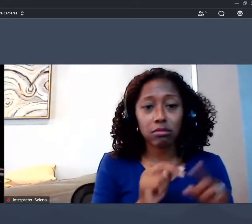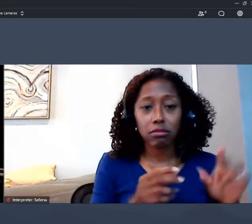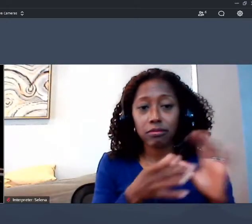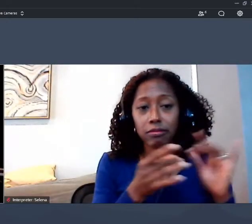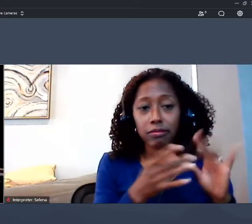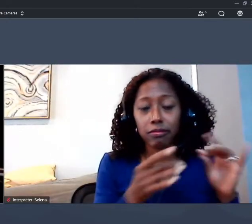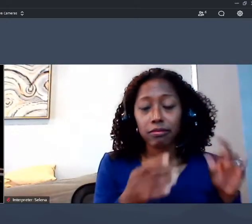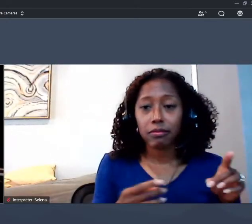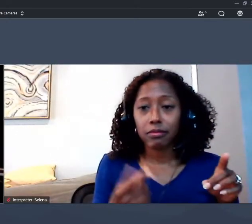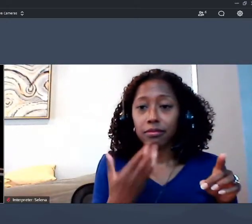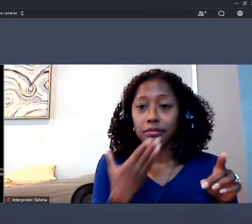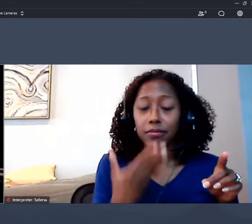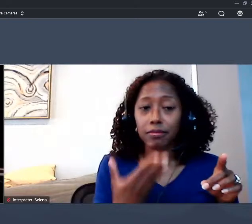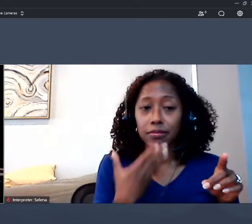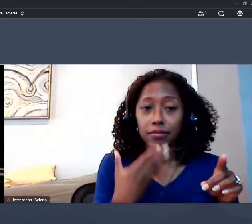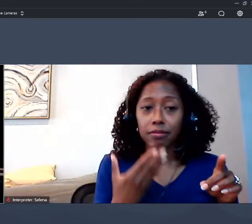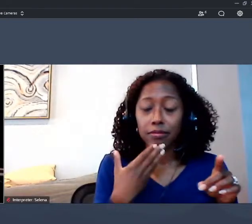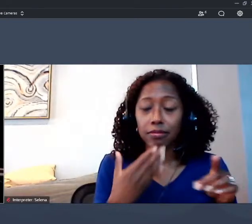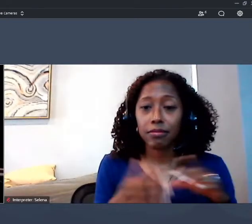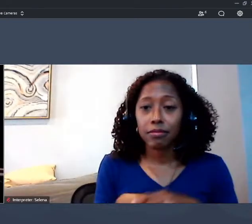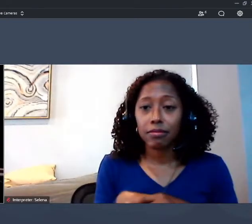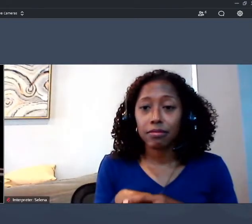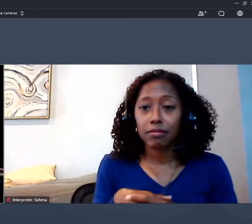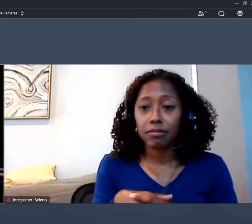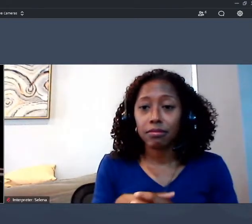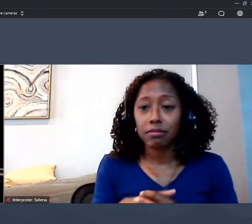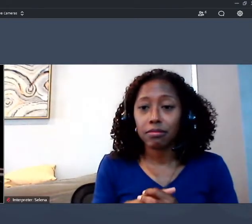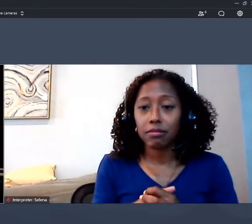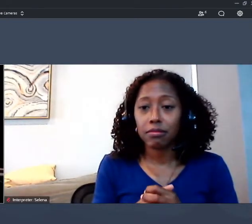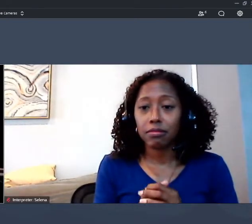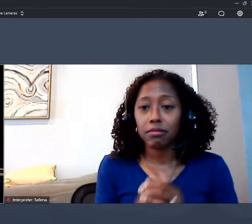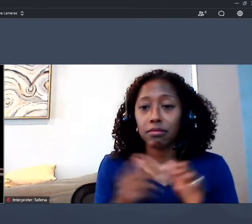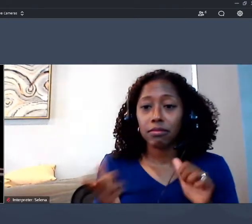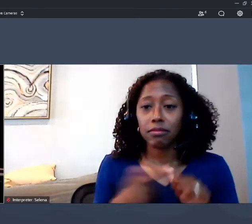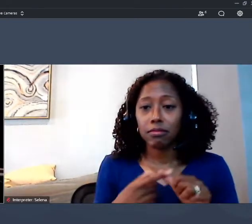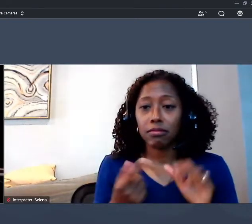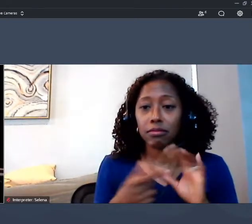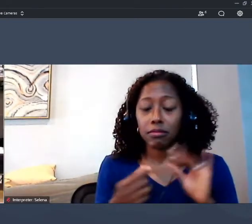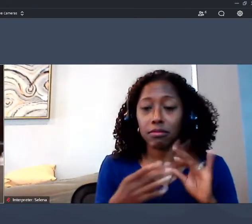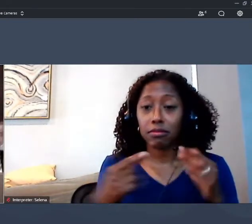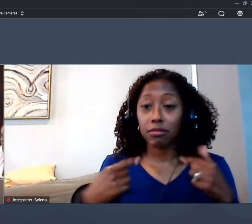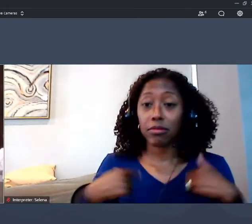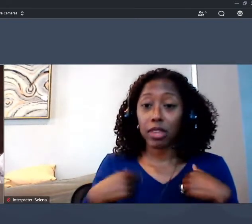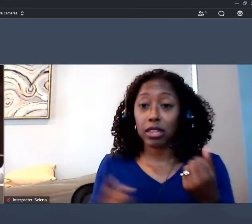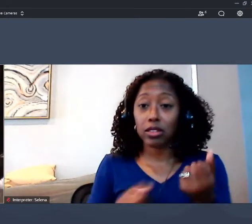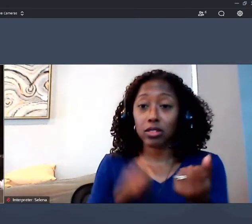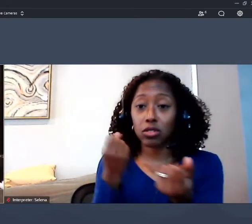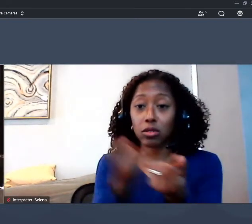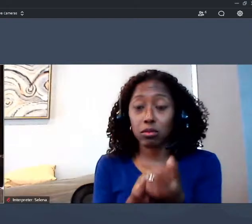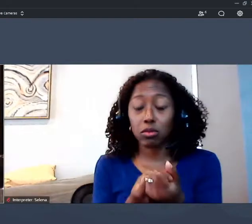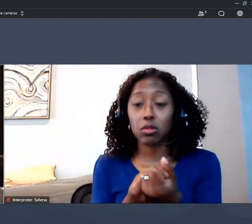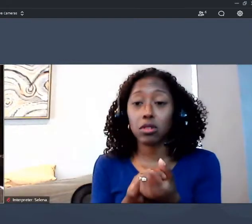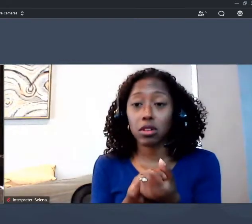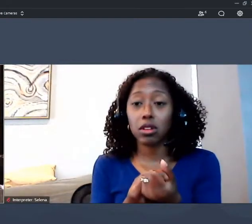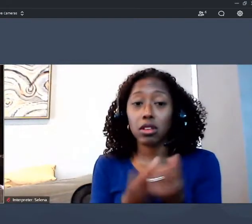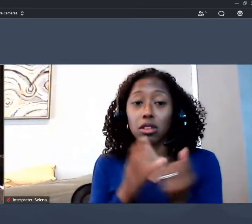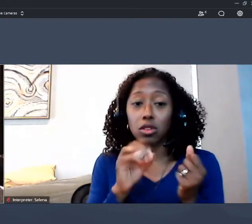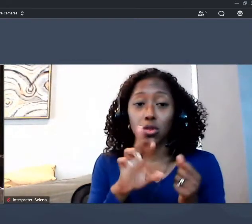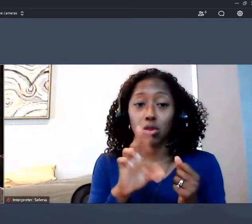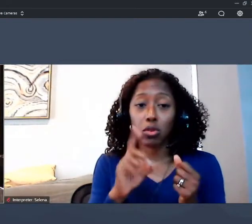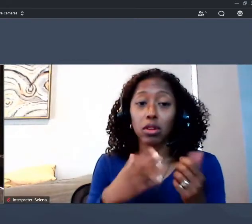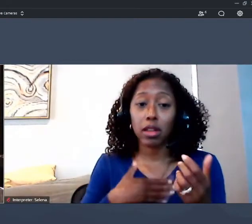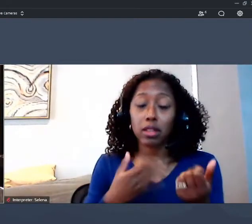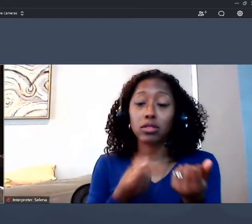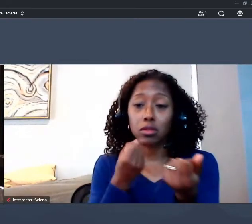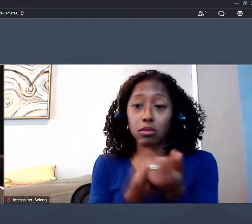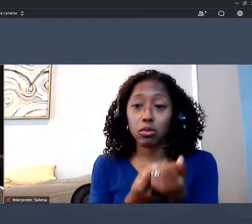Thank you, Chair, so much. Let me first, I am in support of this ordinance, but my concern